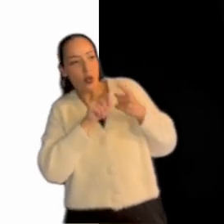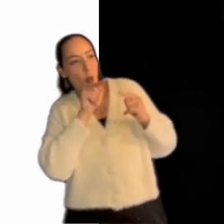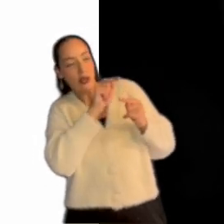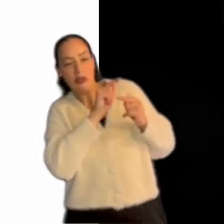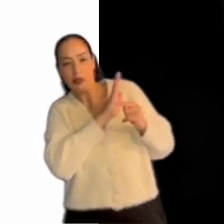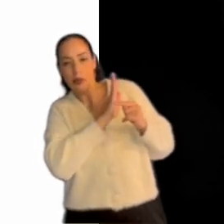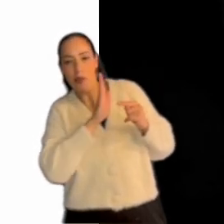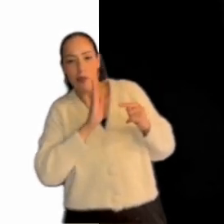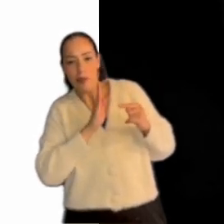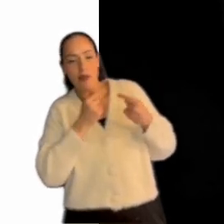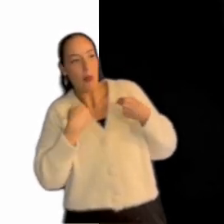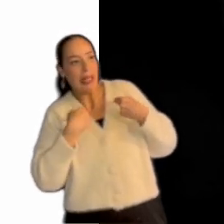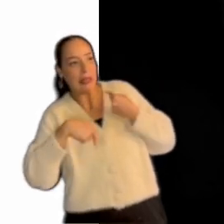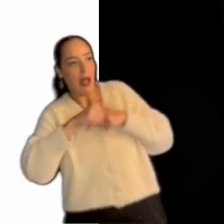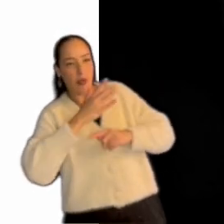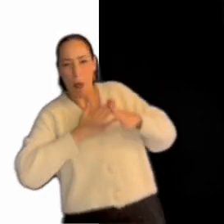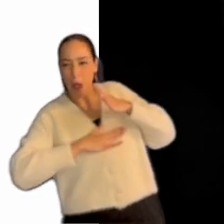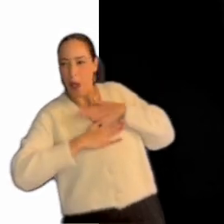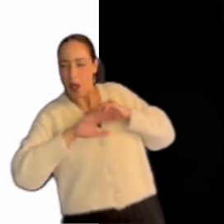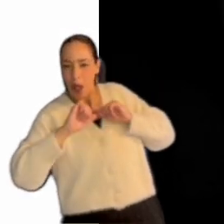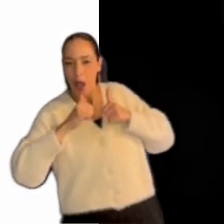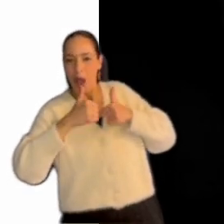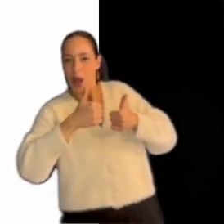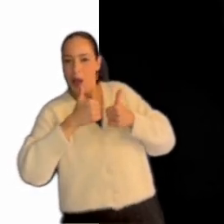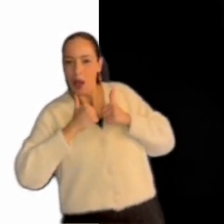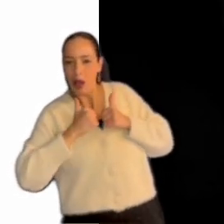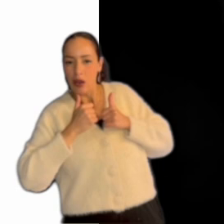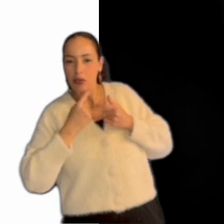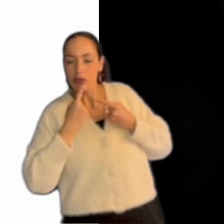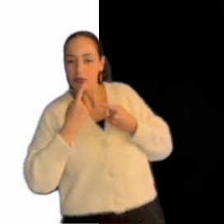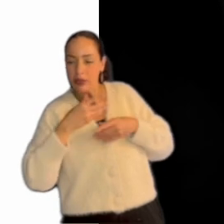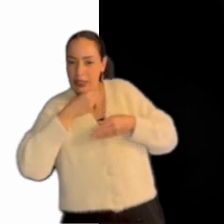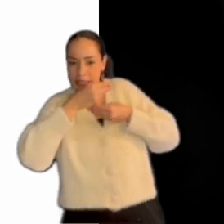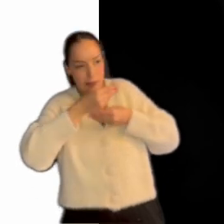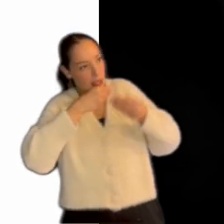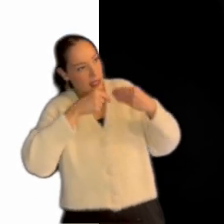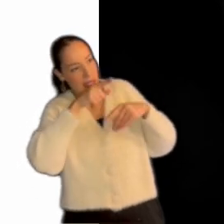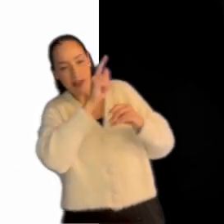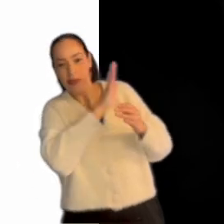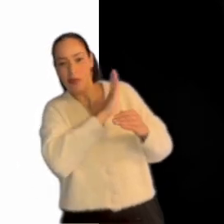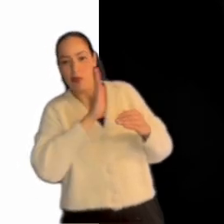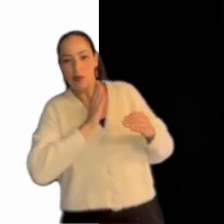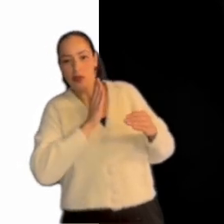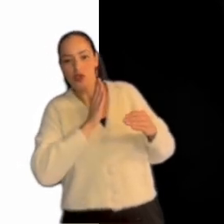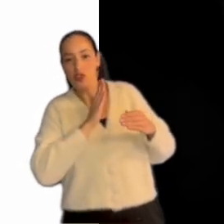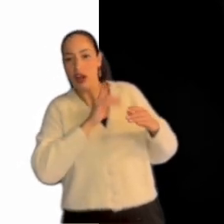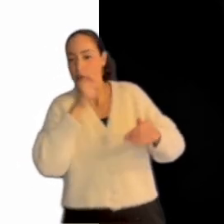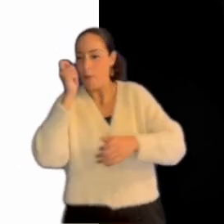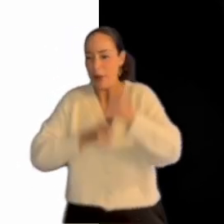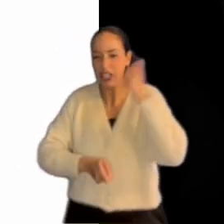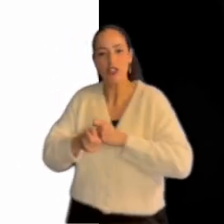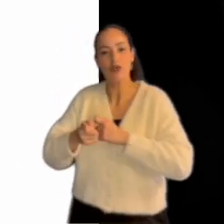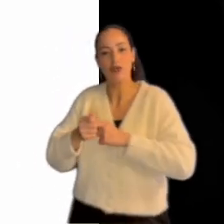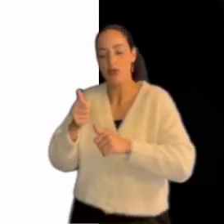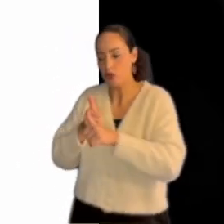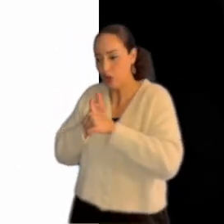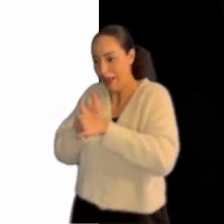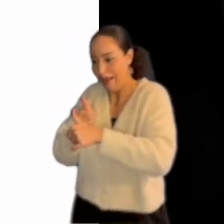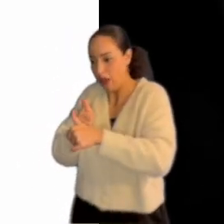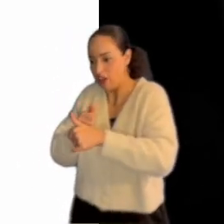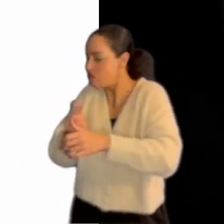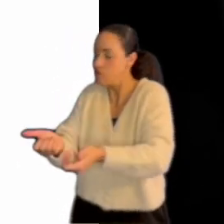good behaviour. They explained how non-conformity was punished by the sudden withdrawal of support and contact, creating hurt and